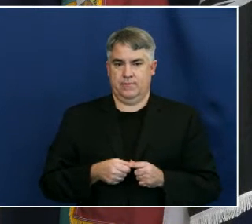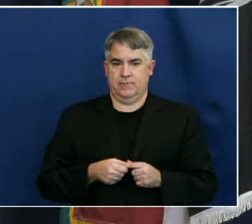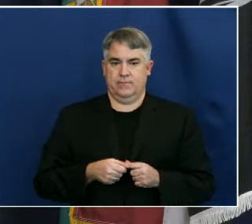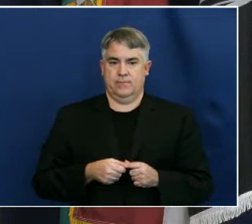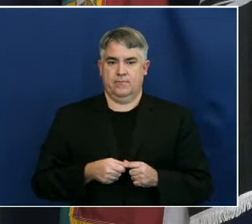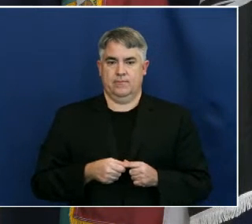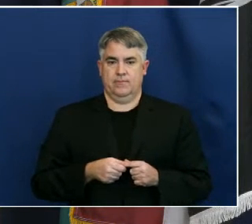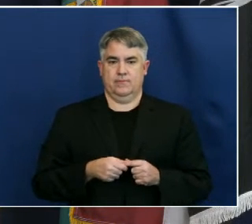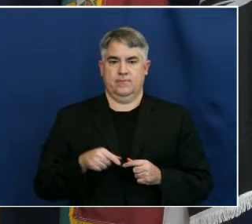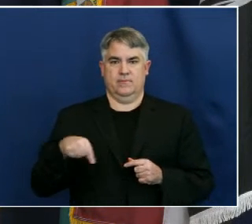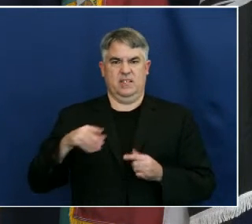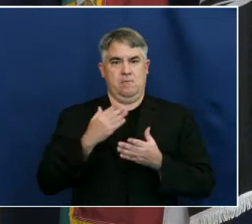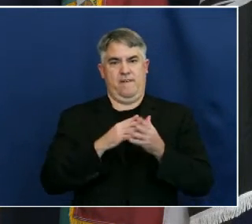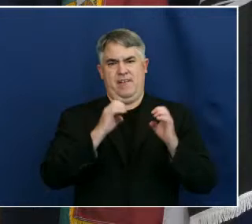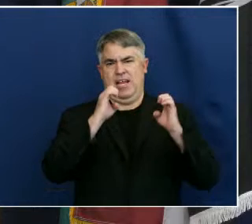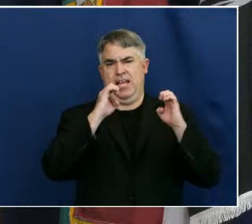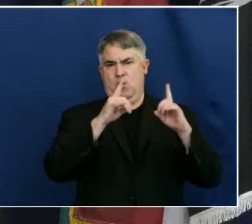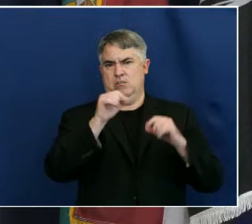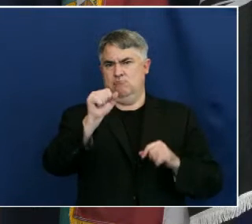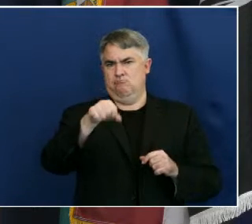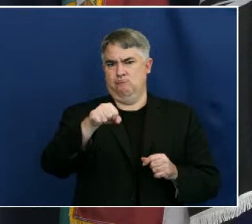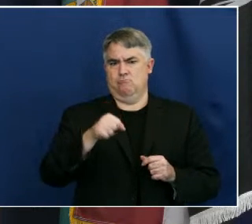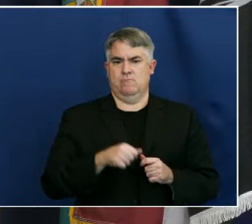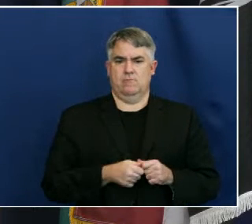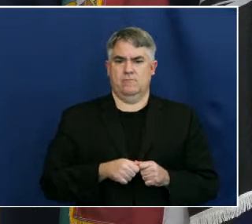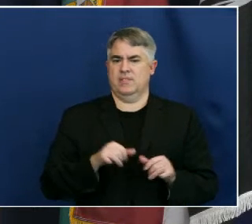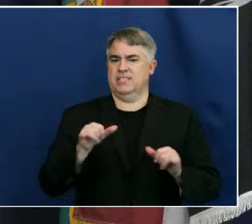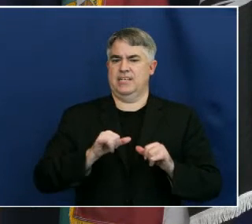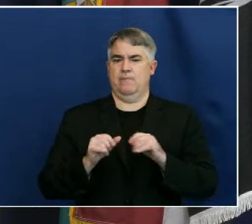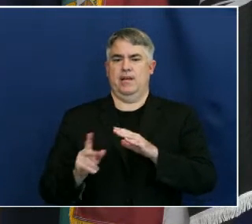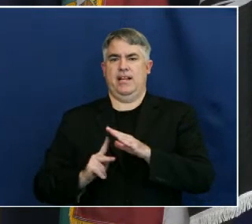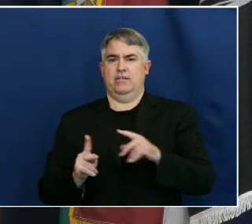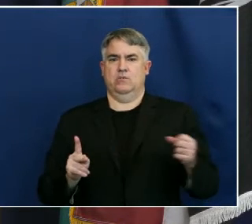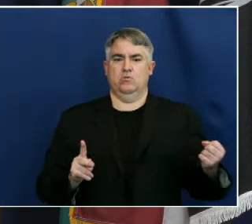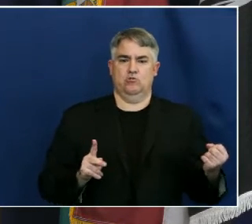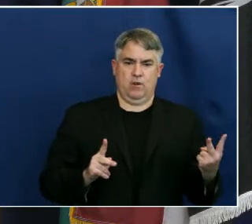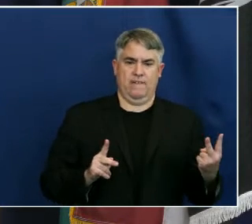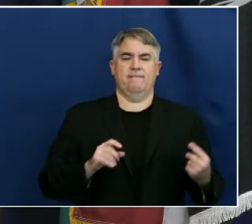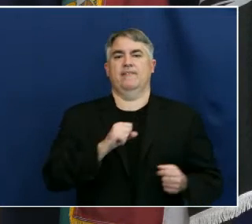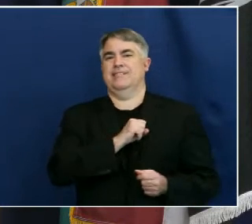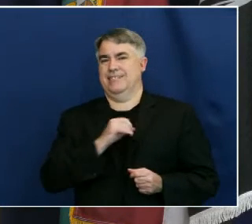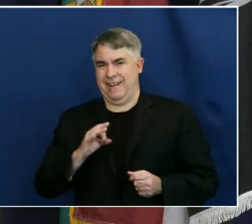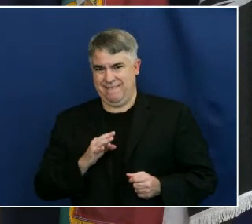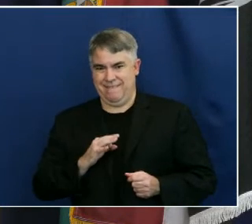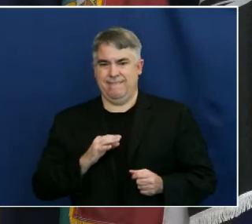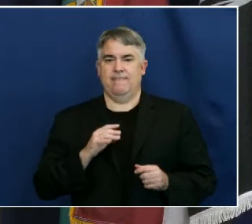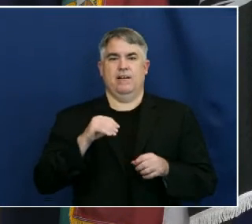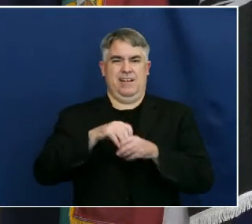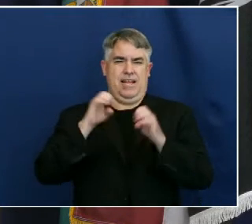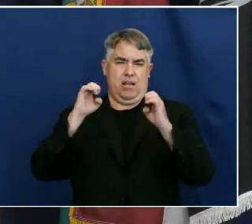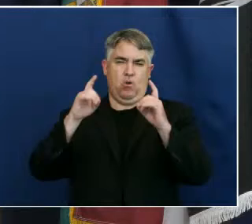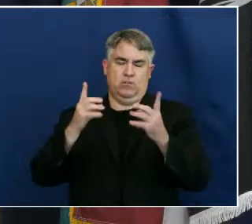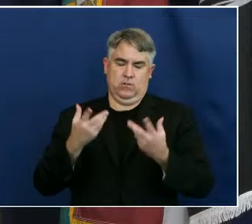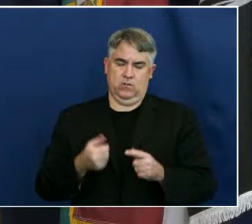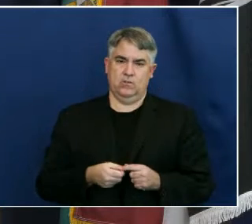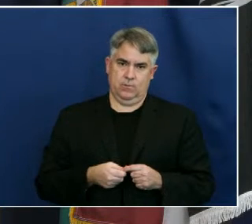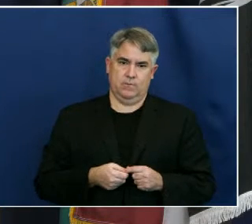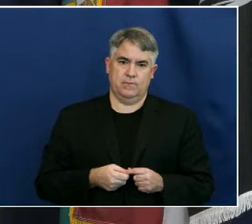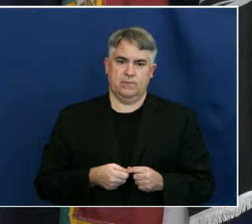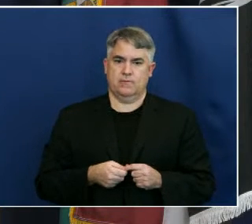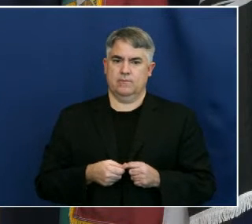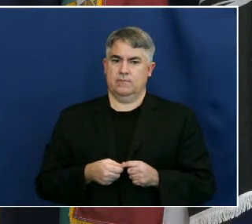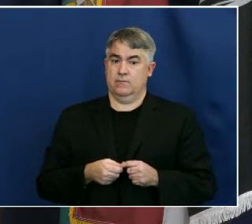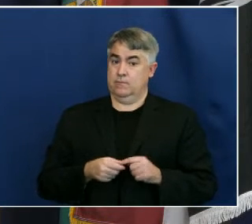education sector, just like staff at K through 12 are a part of the education sector. Okay. Does that so answer they have your to question? follow the county's